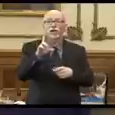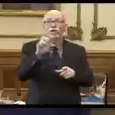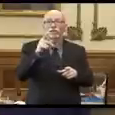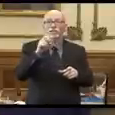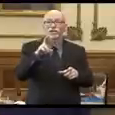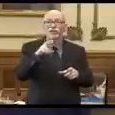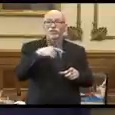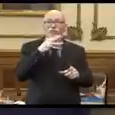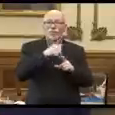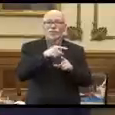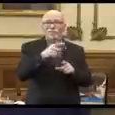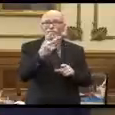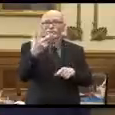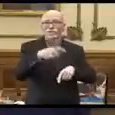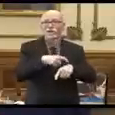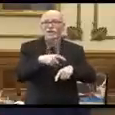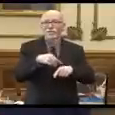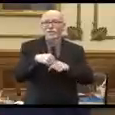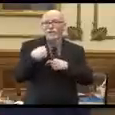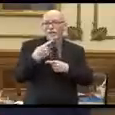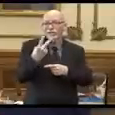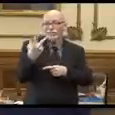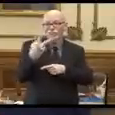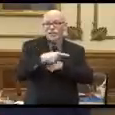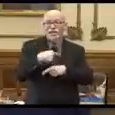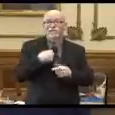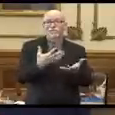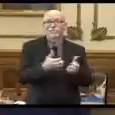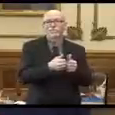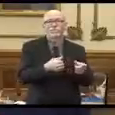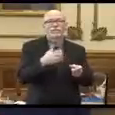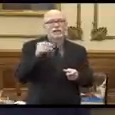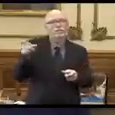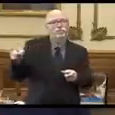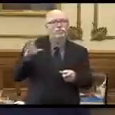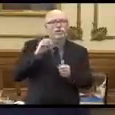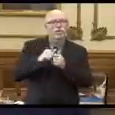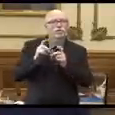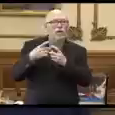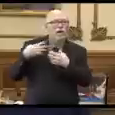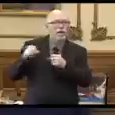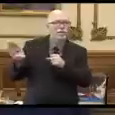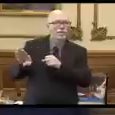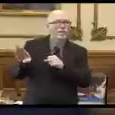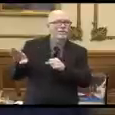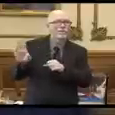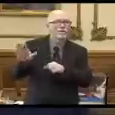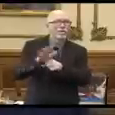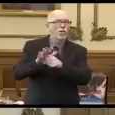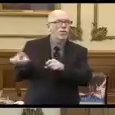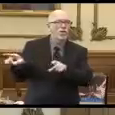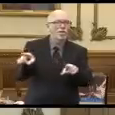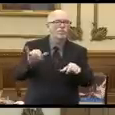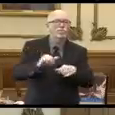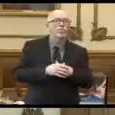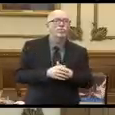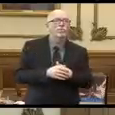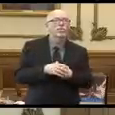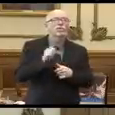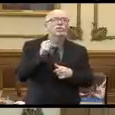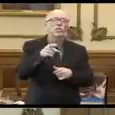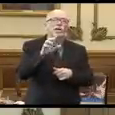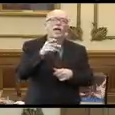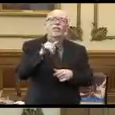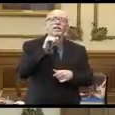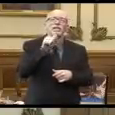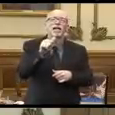been in contact with him 2 or 3 times in the last 2 or 3 days. And you've been with the Department of Health down there, the local Department of Health. So Kathy, it's